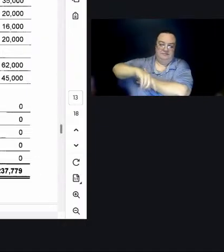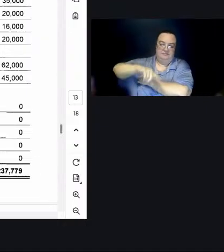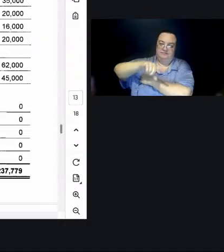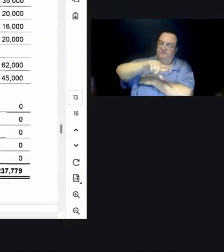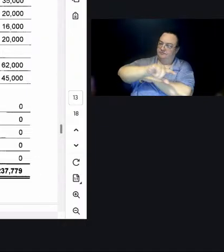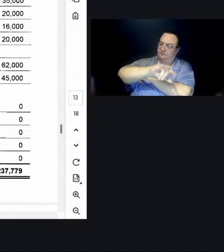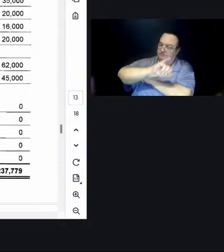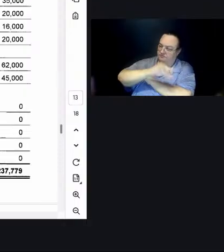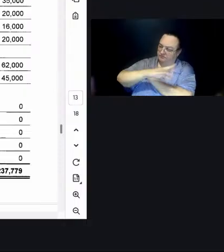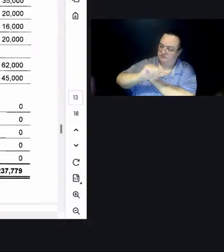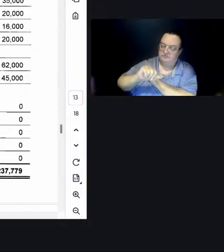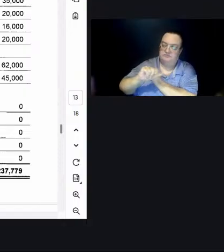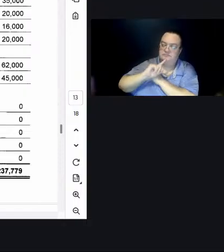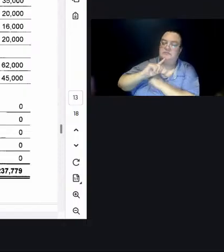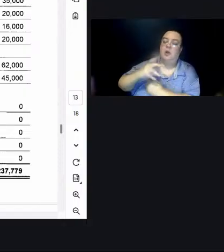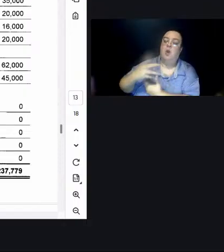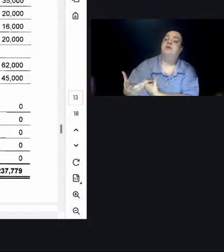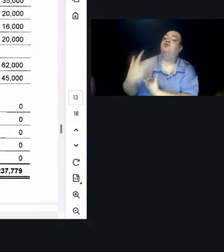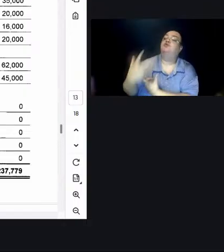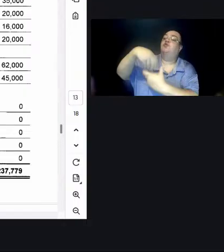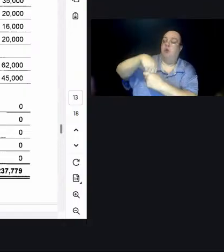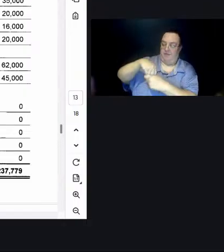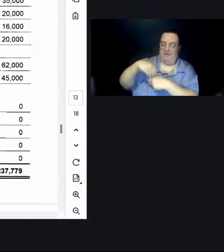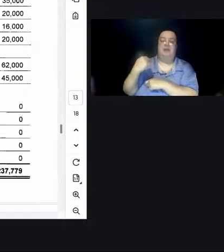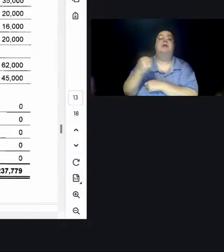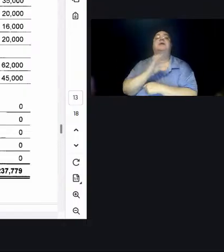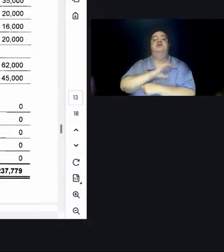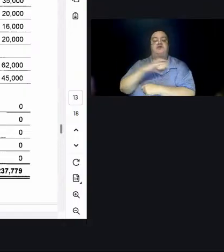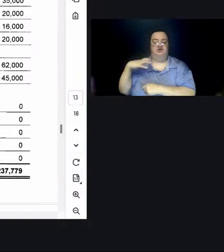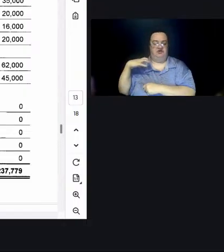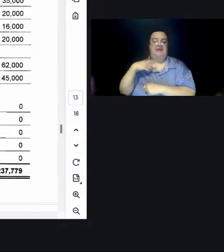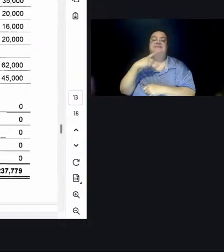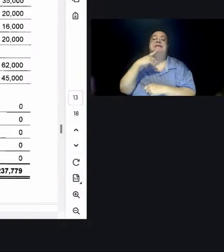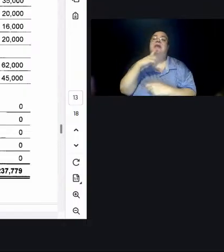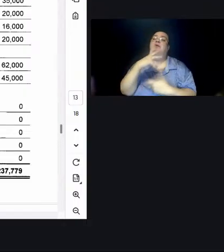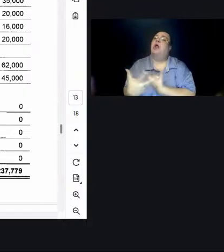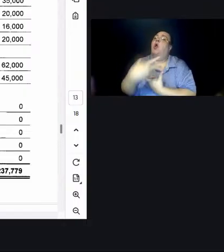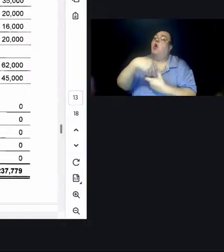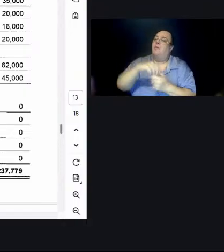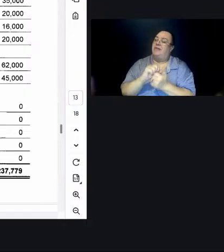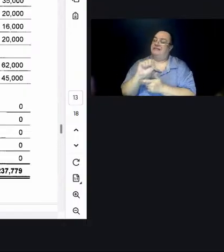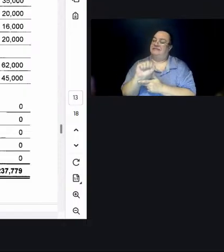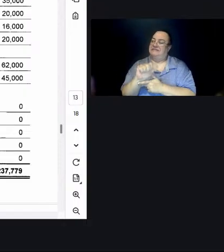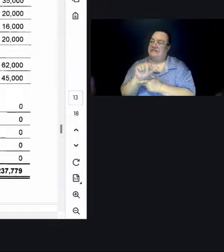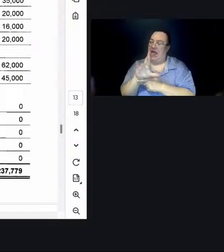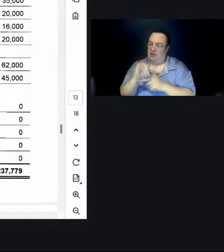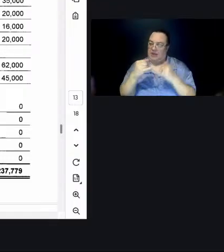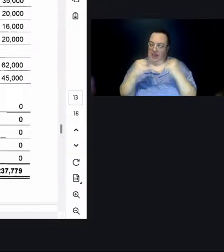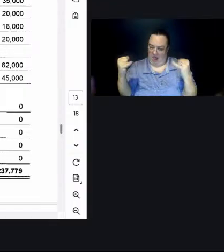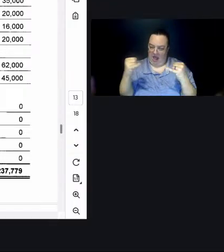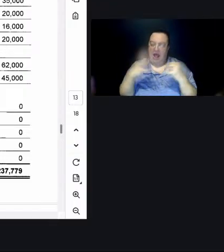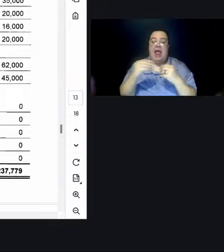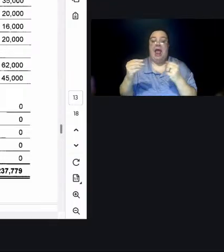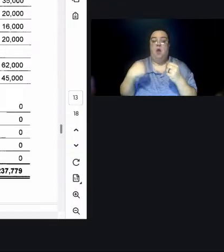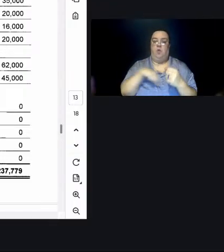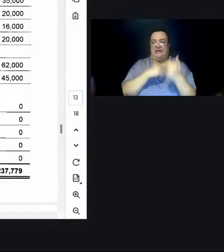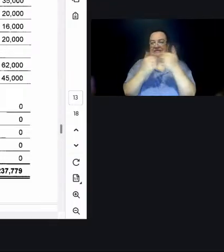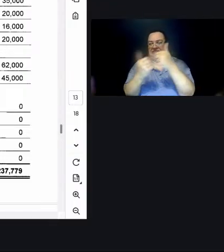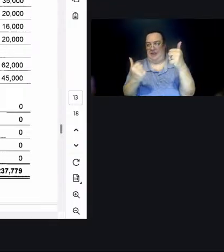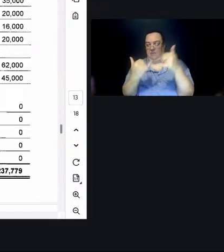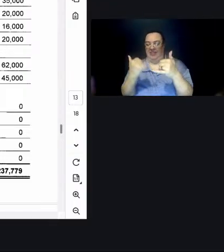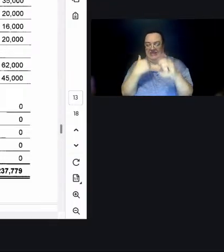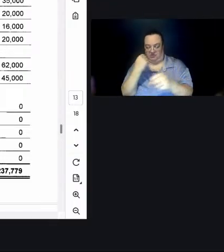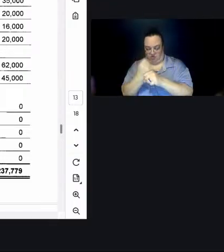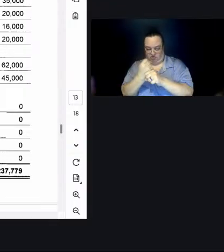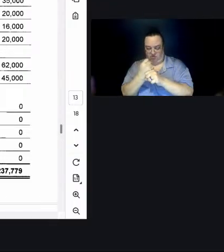It was incorporated in a different line. It was incorporated in the salary line, and we segregated it this year so that the salary line